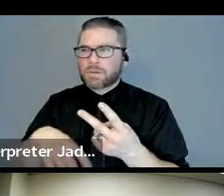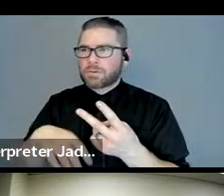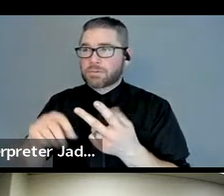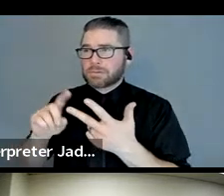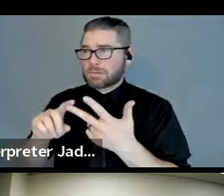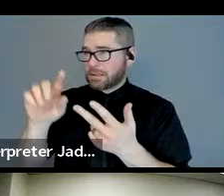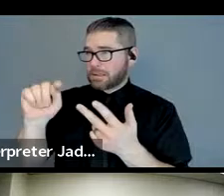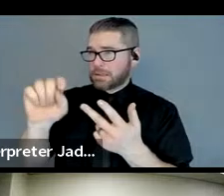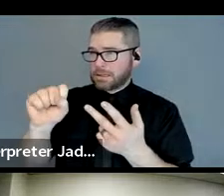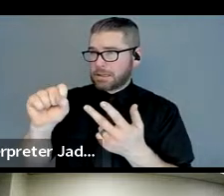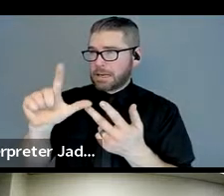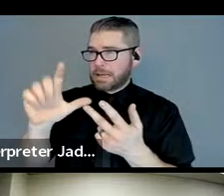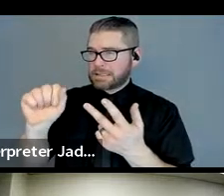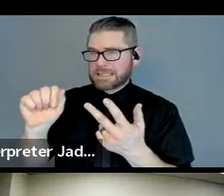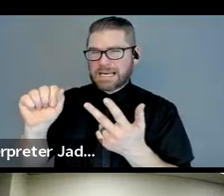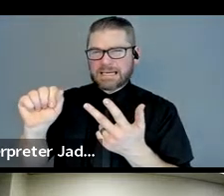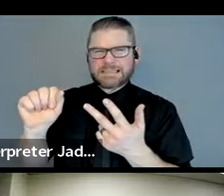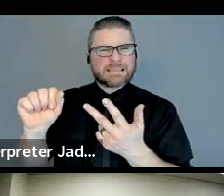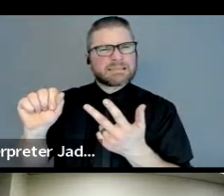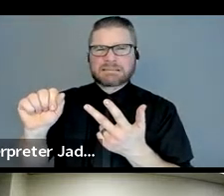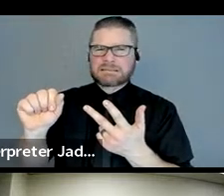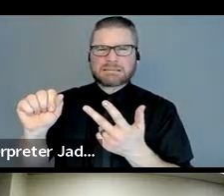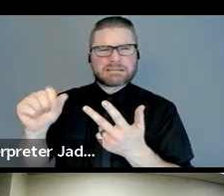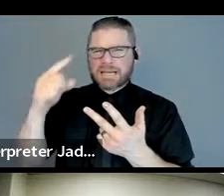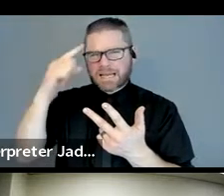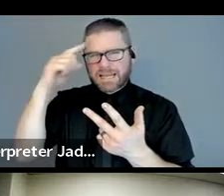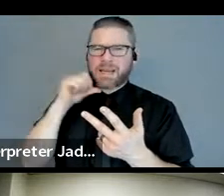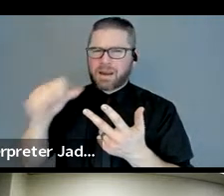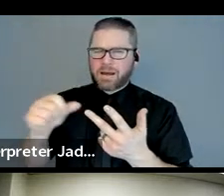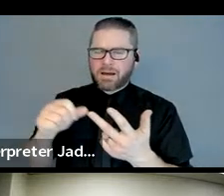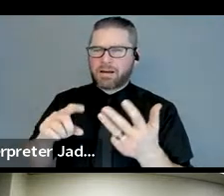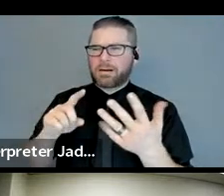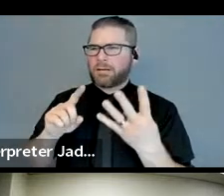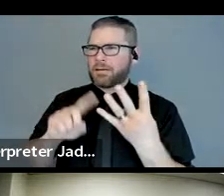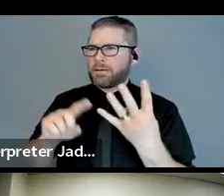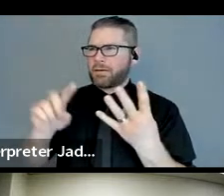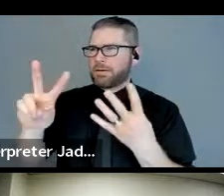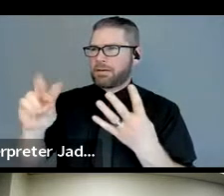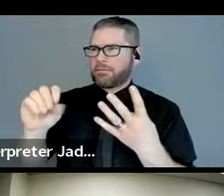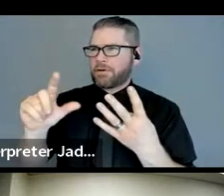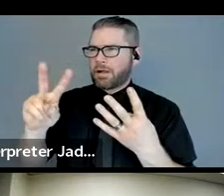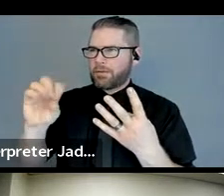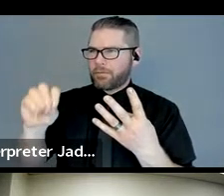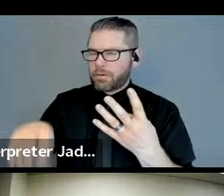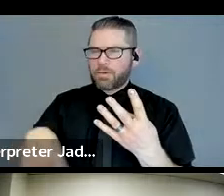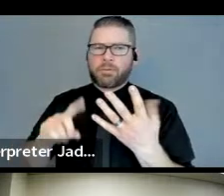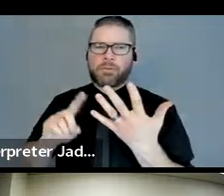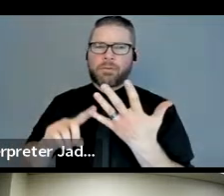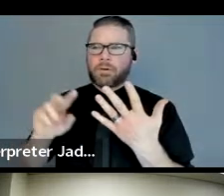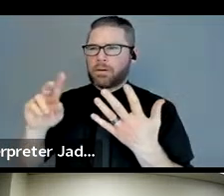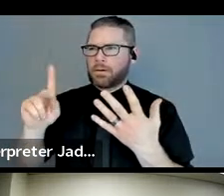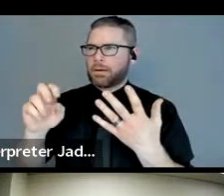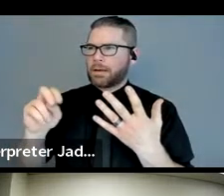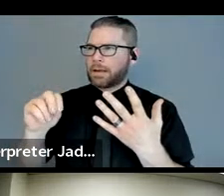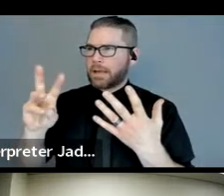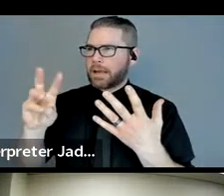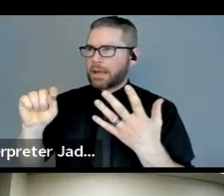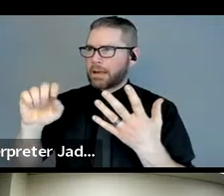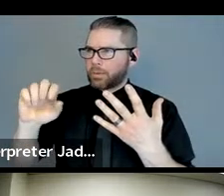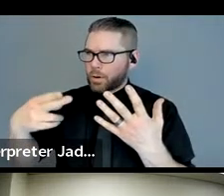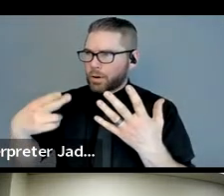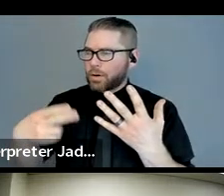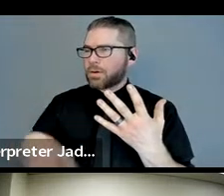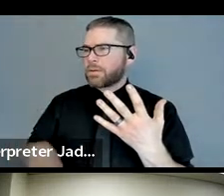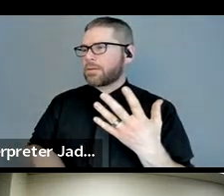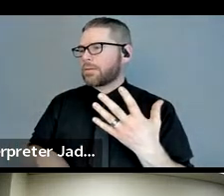is. I think Volvo, Kenworth. I'm trying to remember from the flyer, but I'll send that